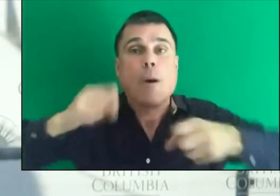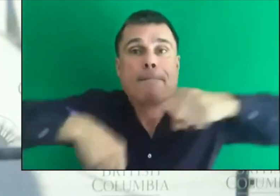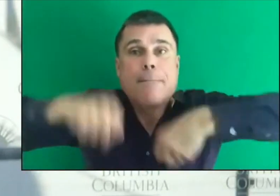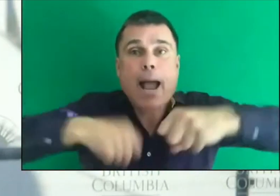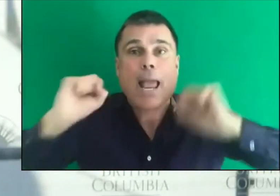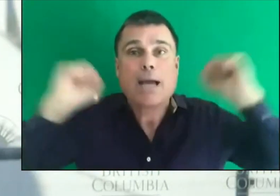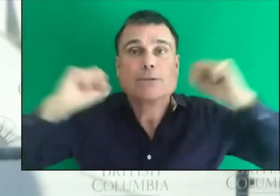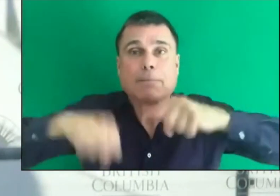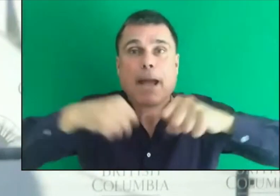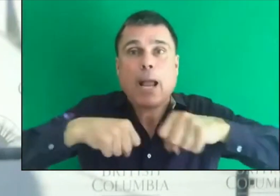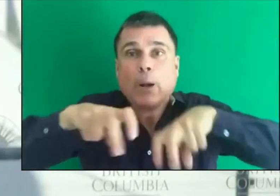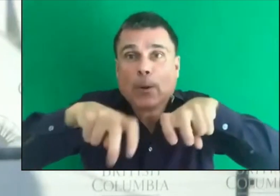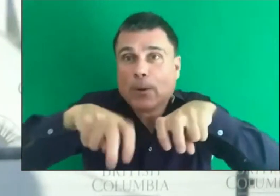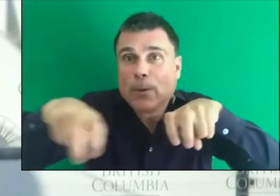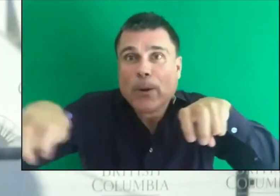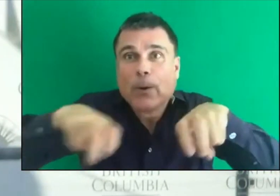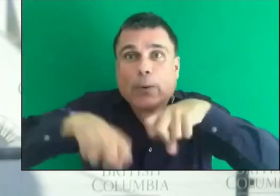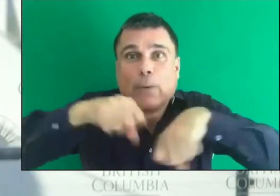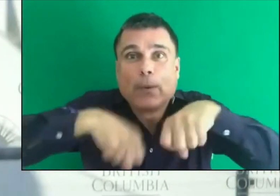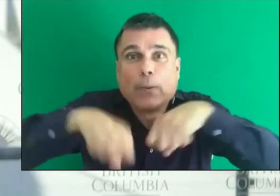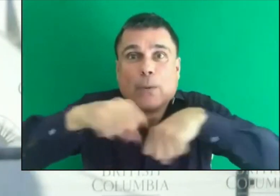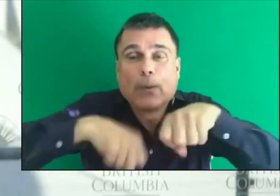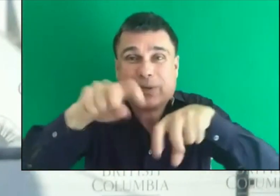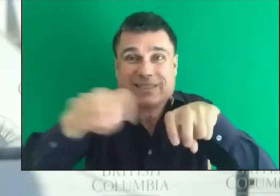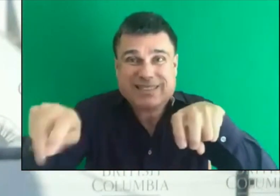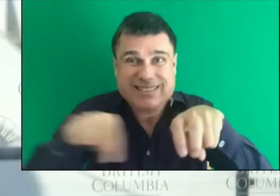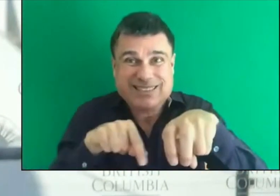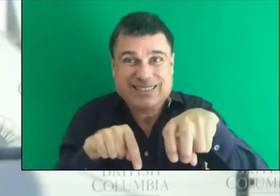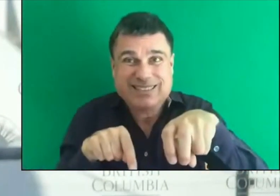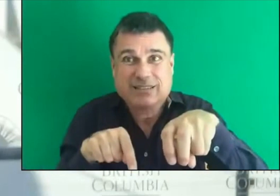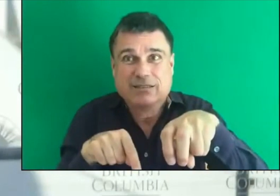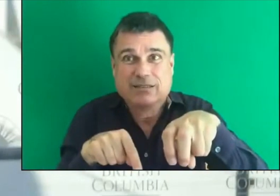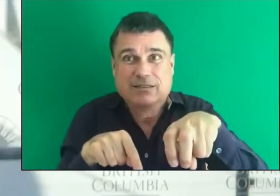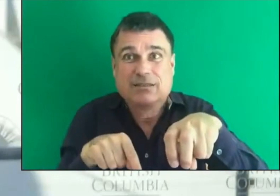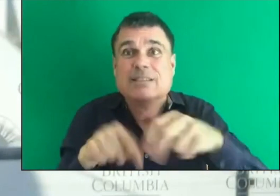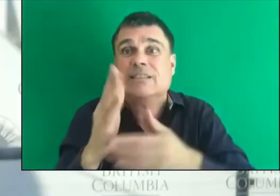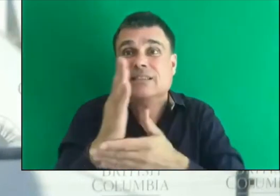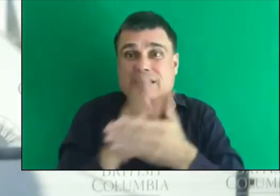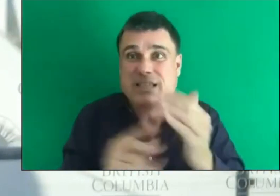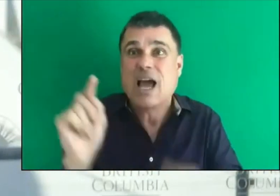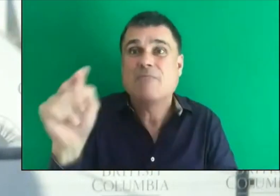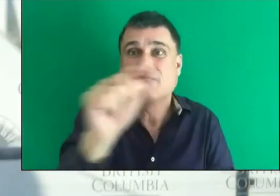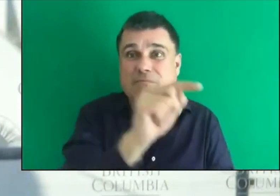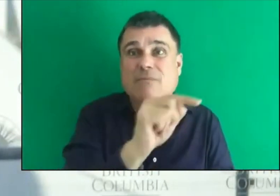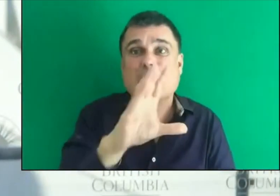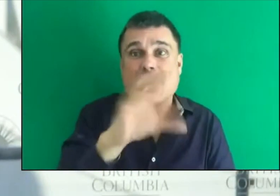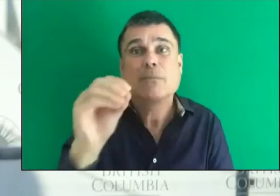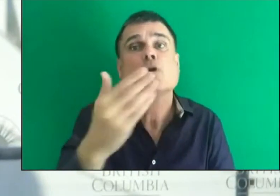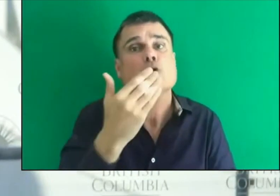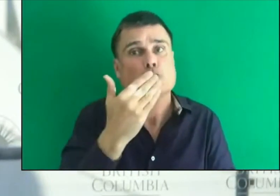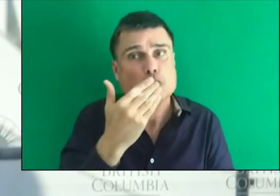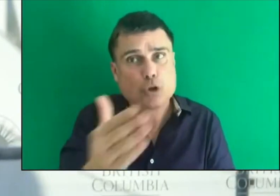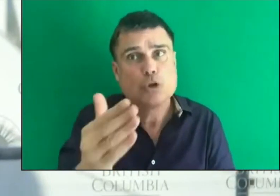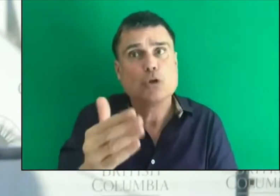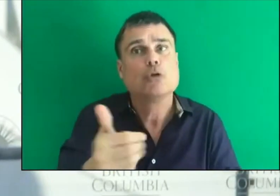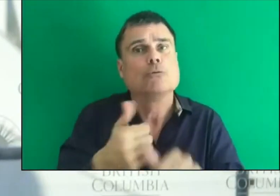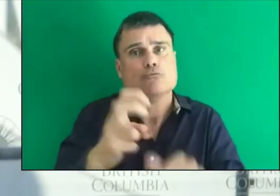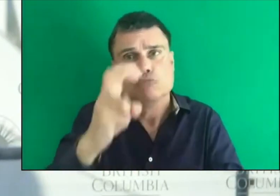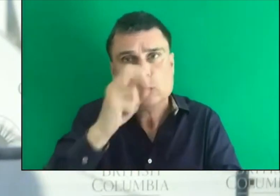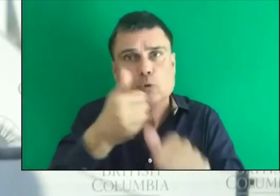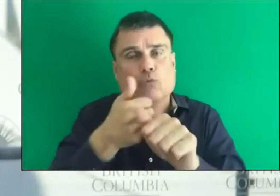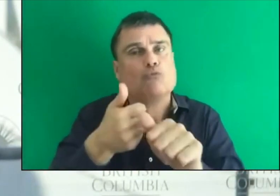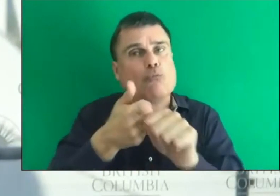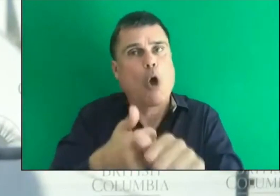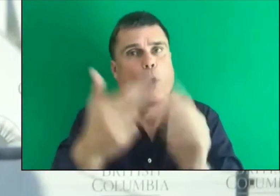been become apparent across the world, across Canada and here in BC for some of these activities. So we know that there